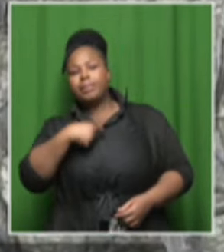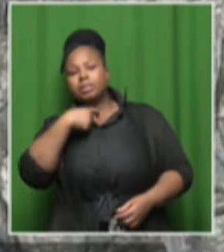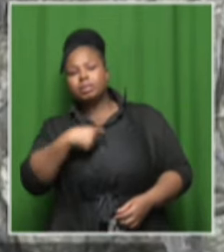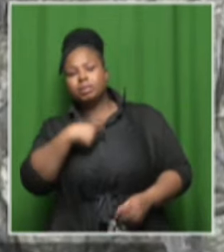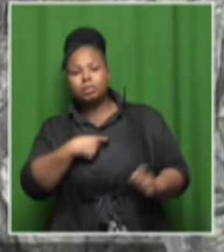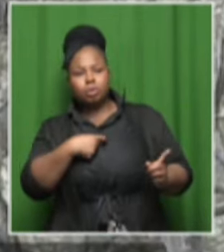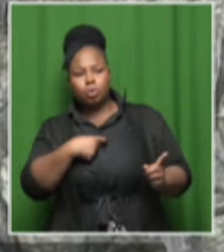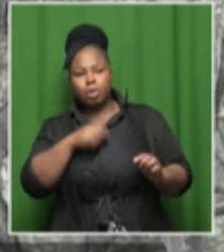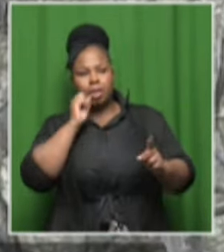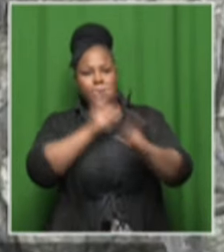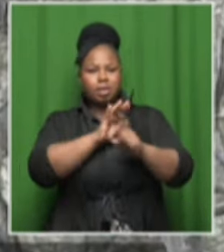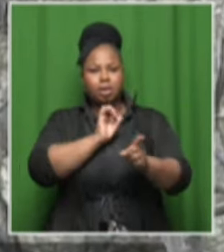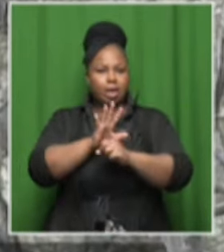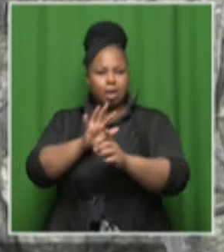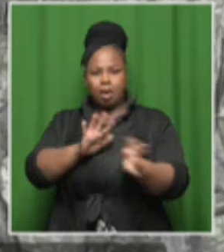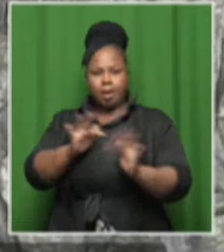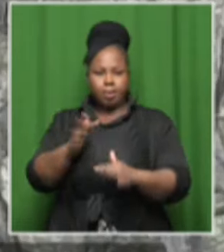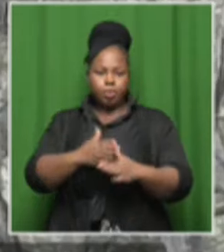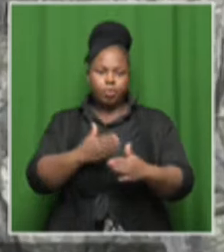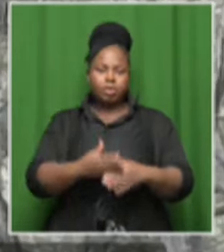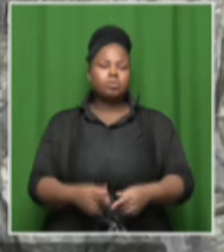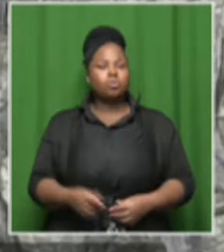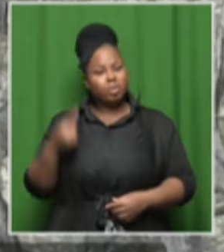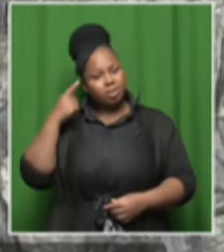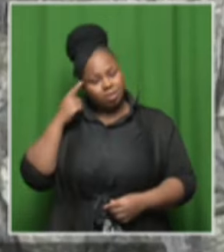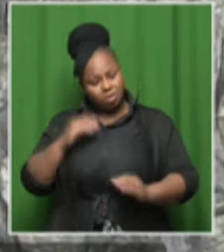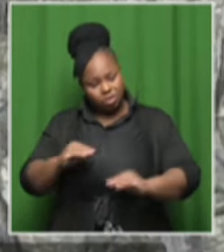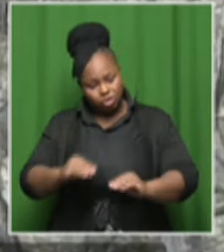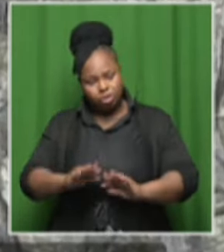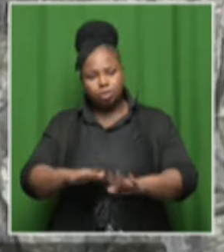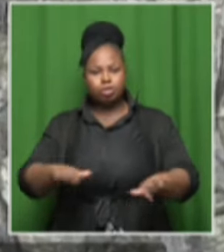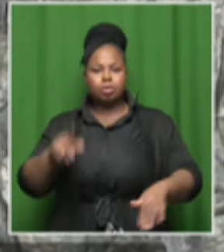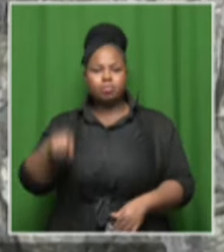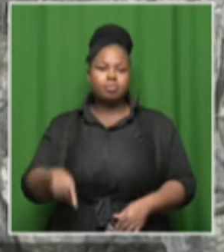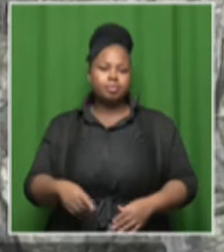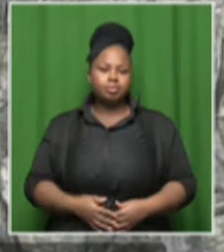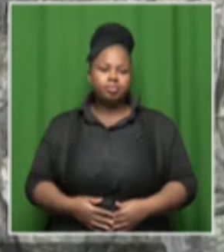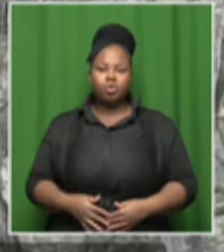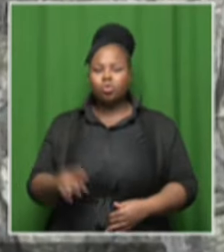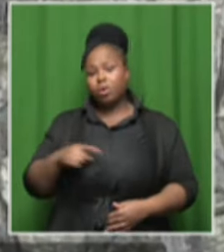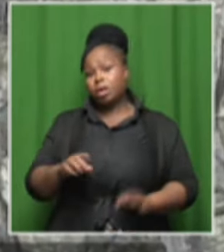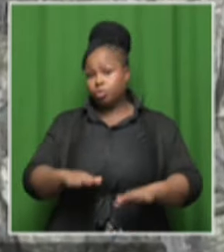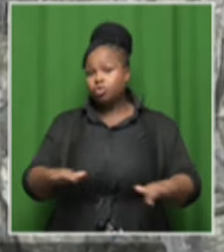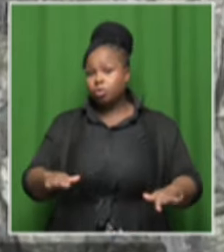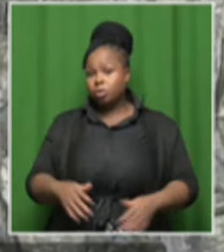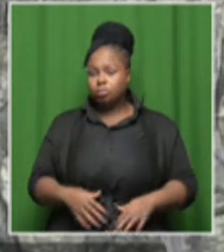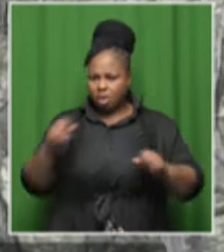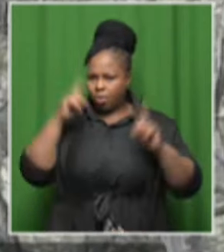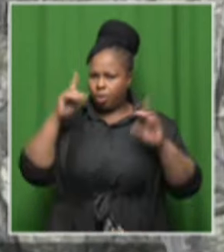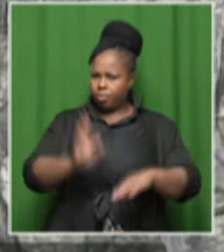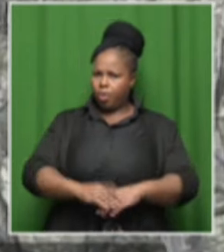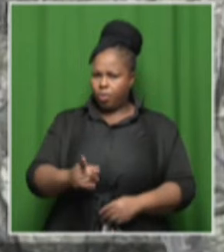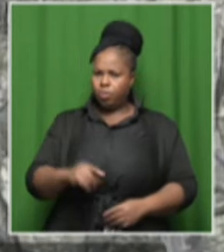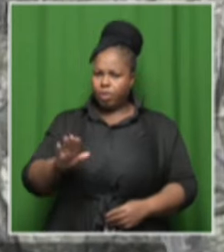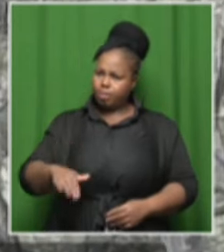more and more driven into our society, into our young ones. Again, I think our kids tend to be more aware of this because they